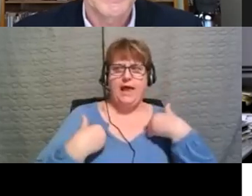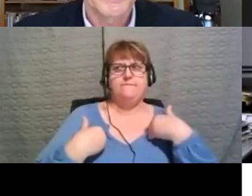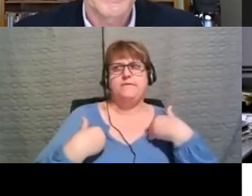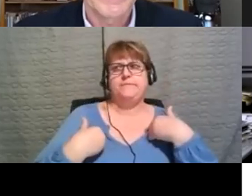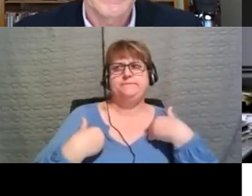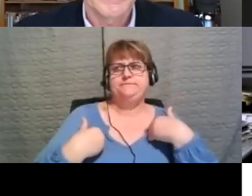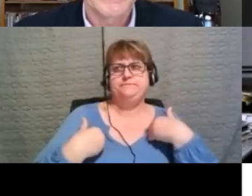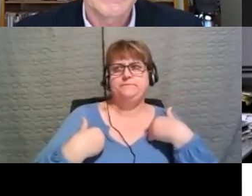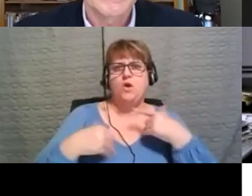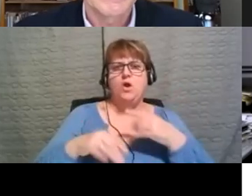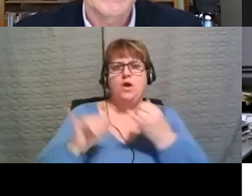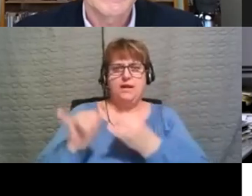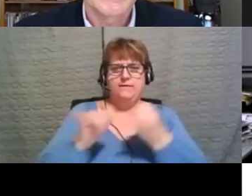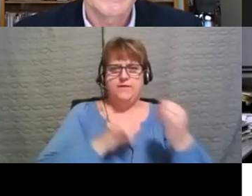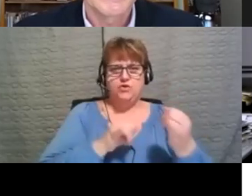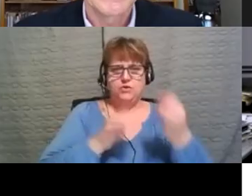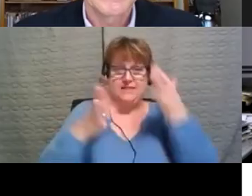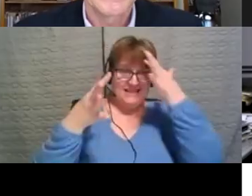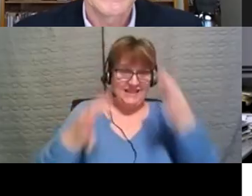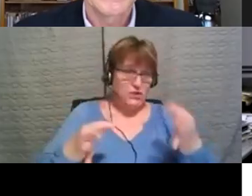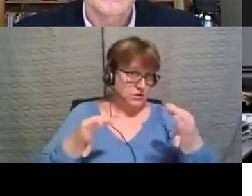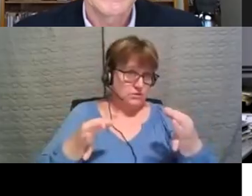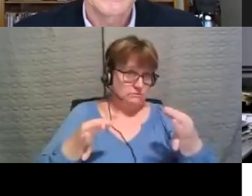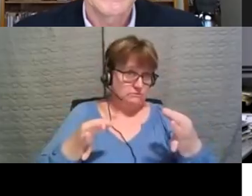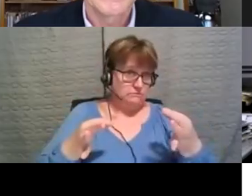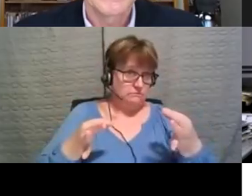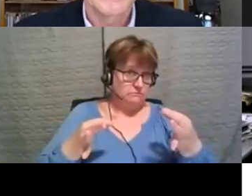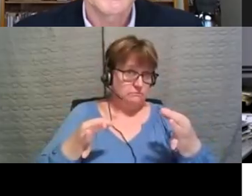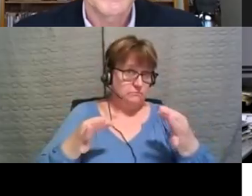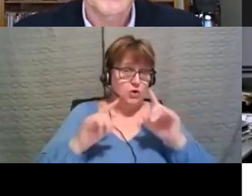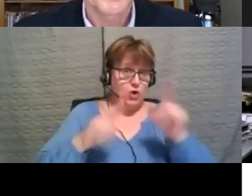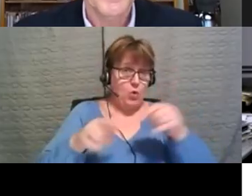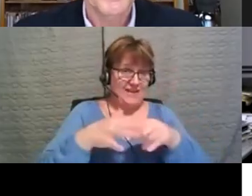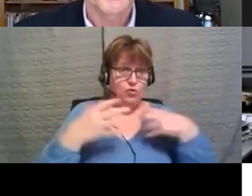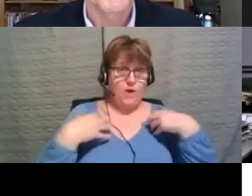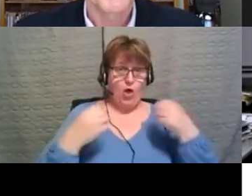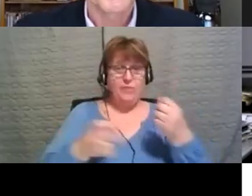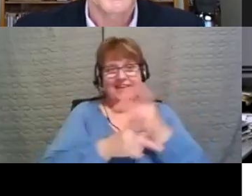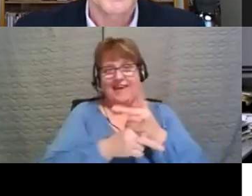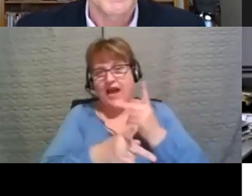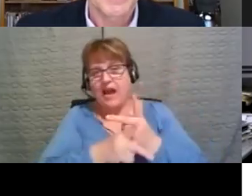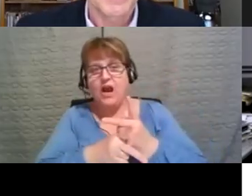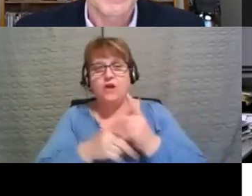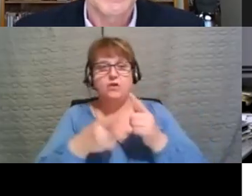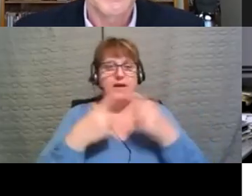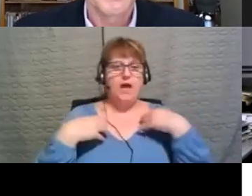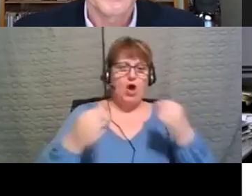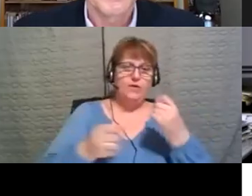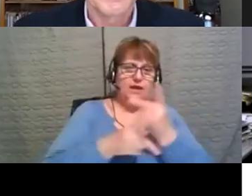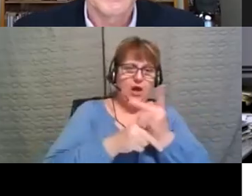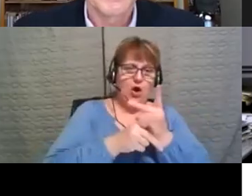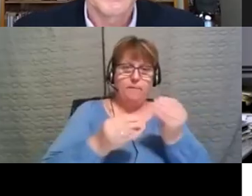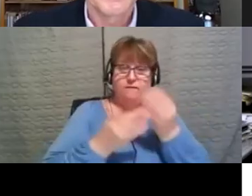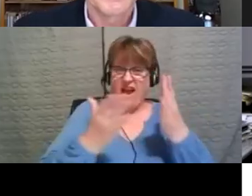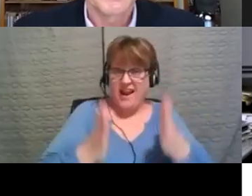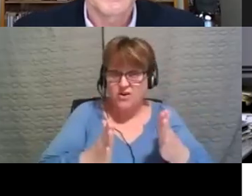on individuals' decisions to go into healthcare, to be a healthcare provider, maybe